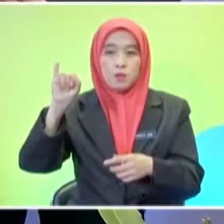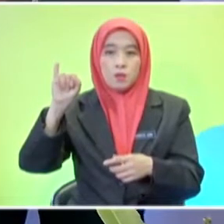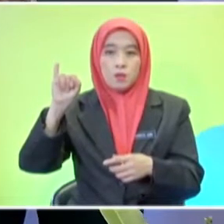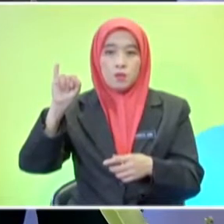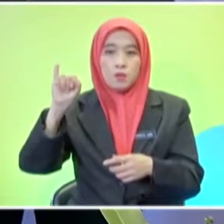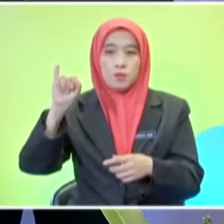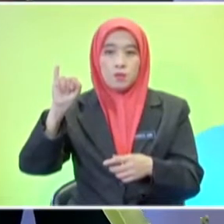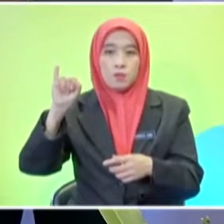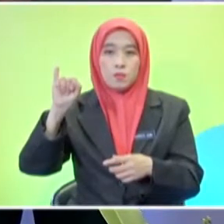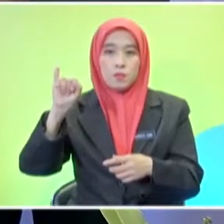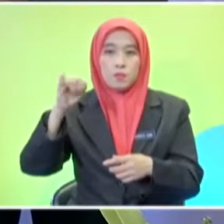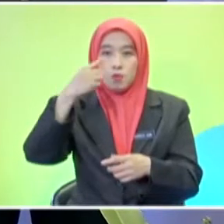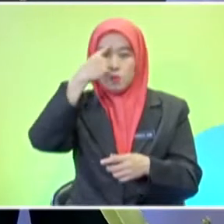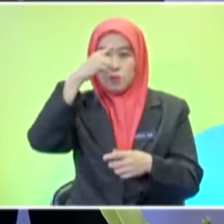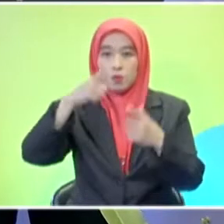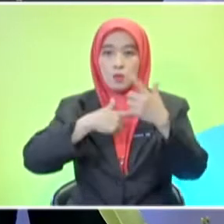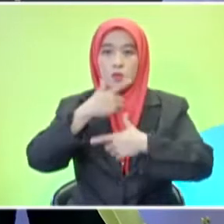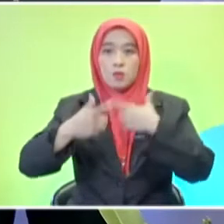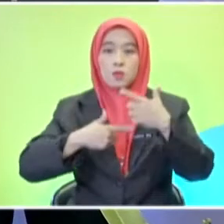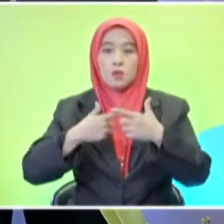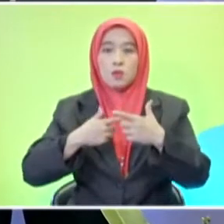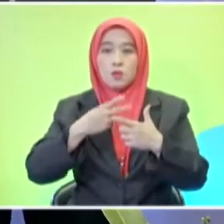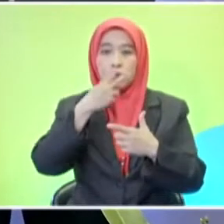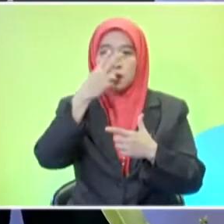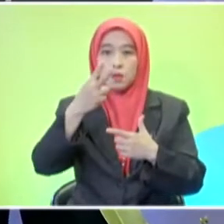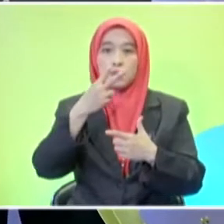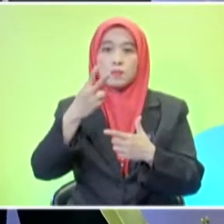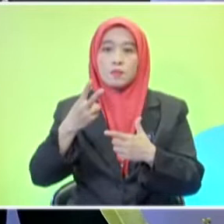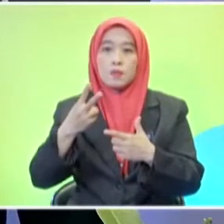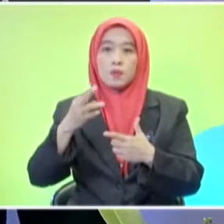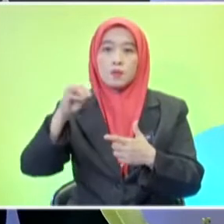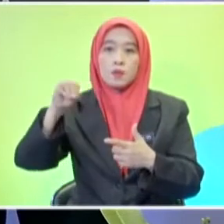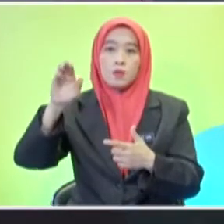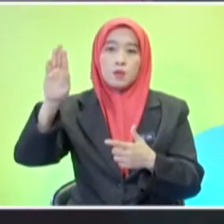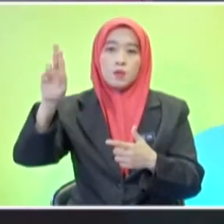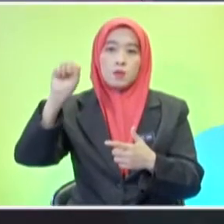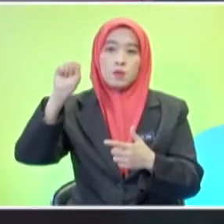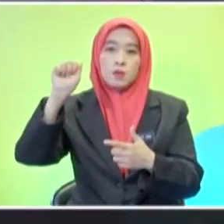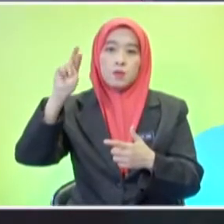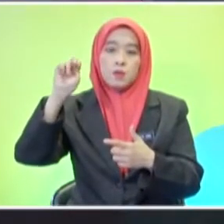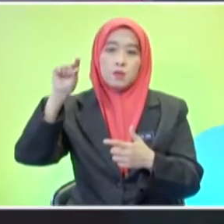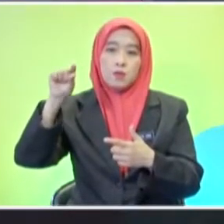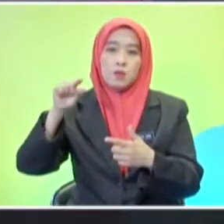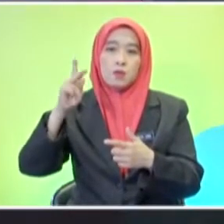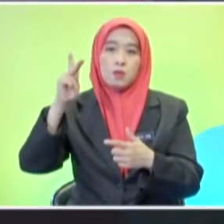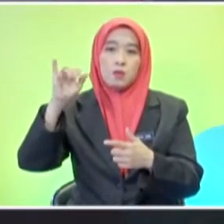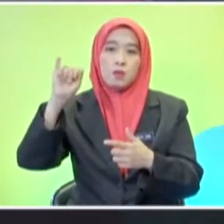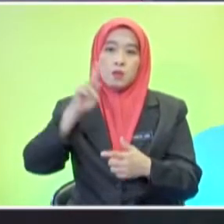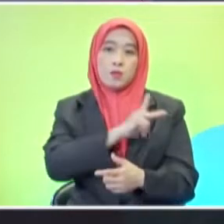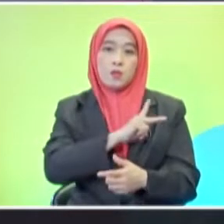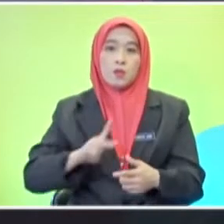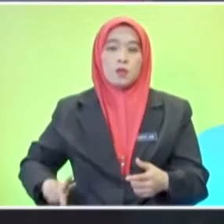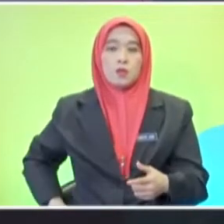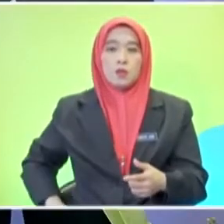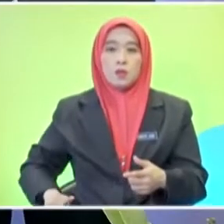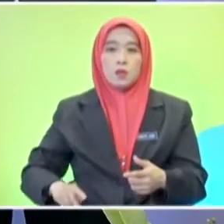Institute for a tour, and we came across these Musang King seedlings. So my dad was